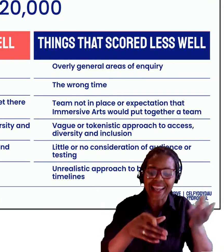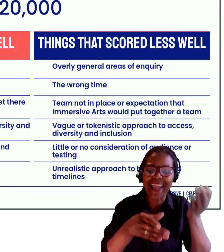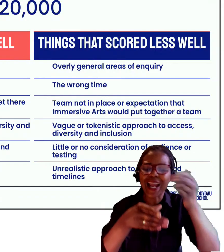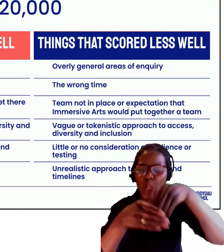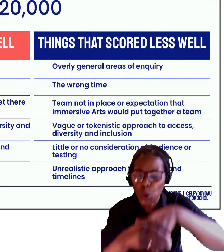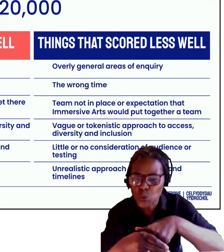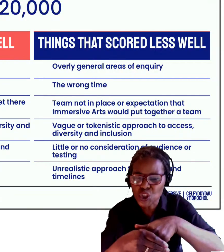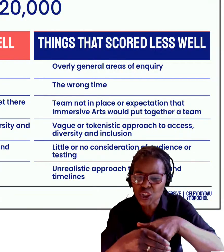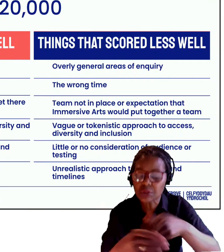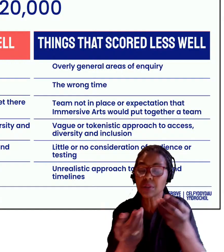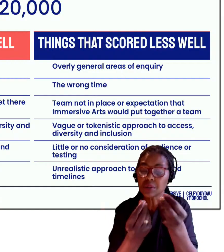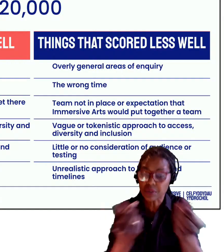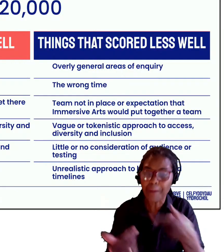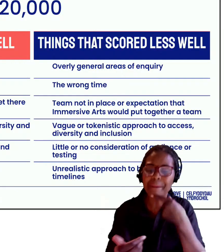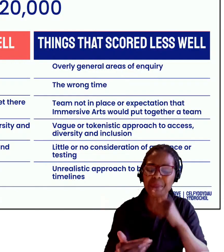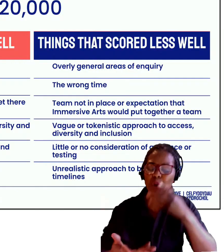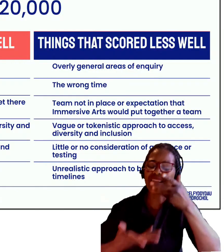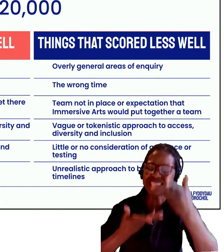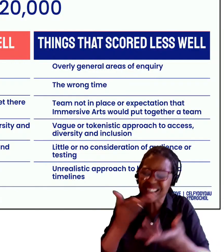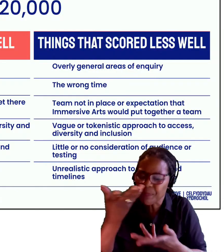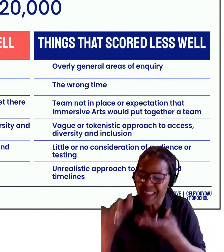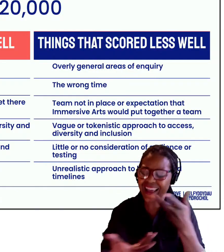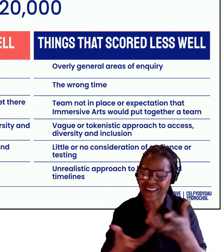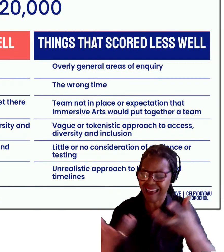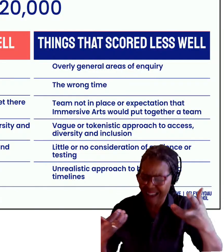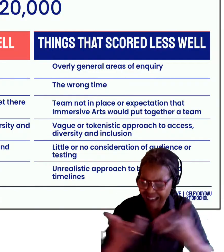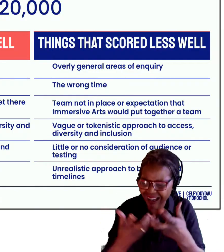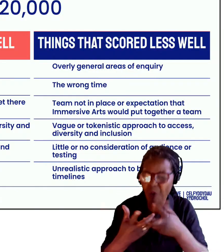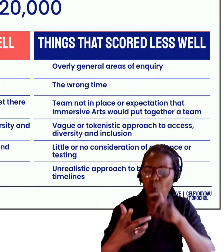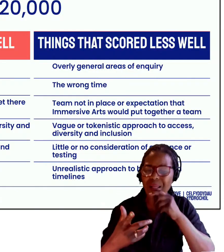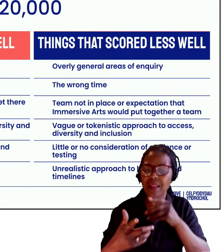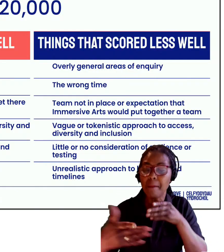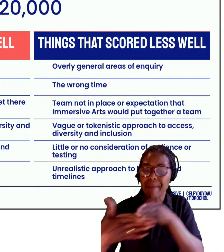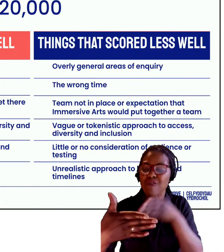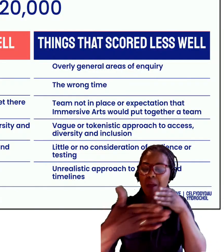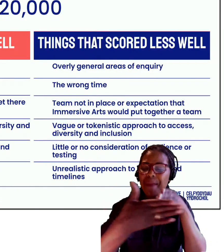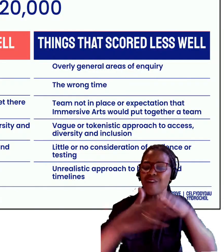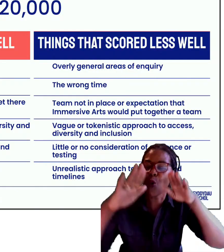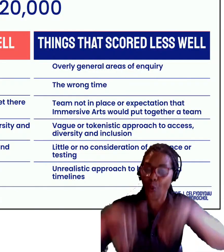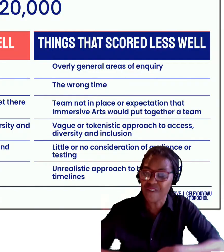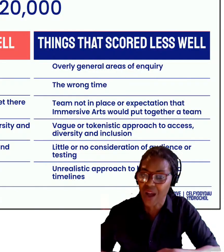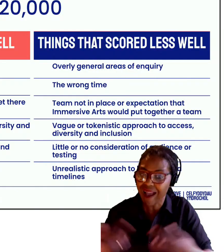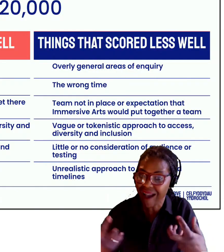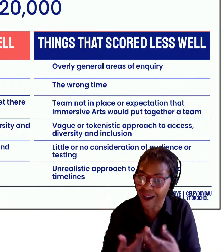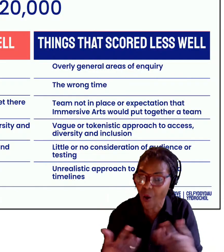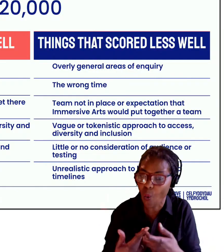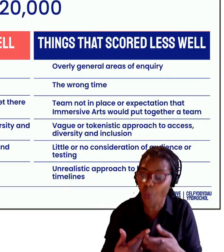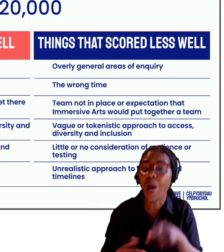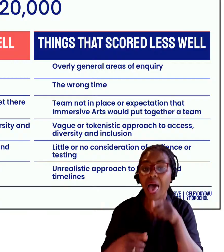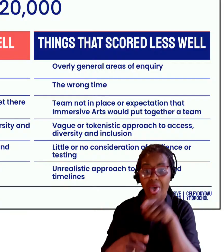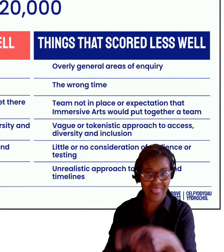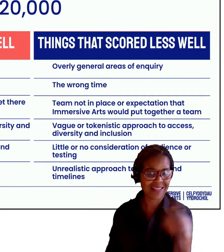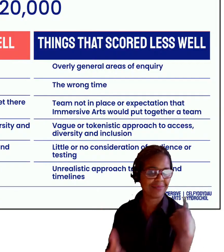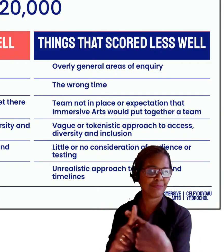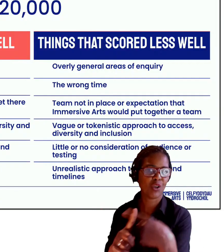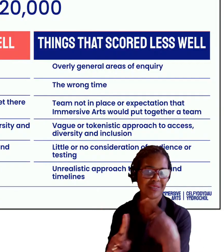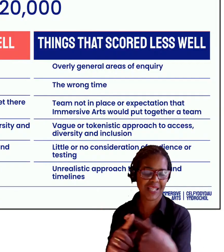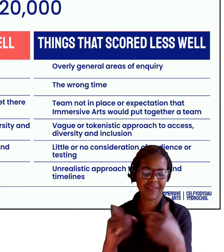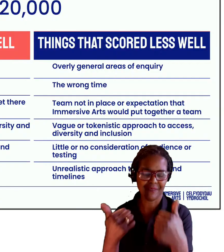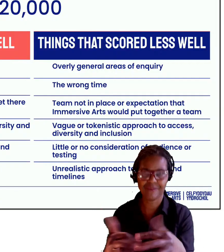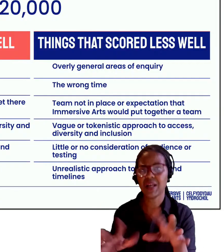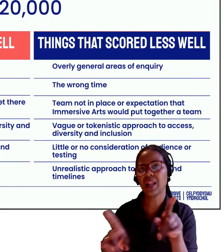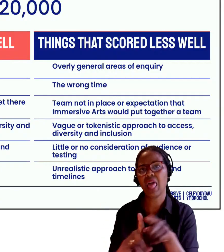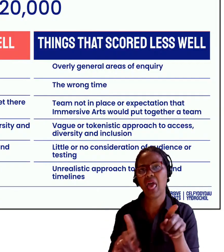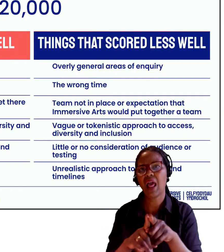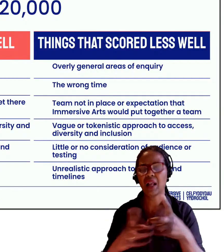would proactively work to lower or remove barriers to engagement within their conception, design,